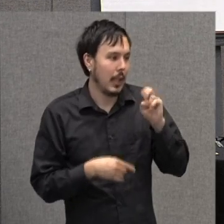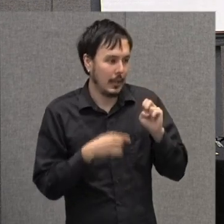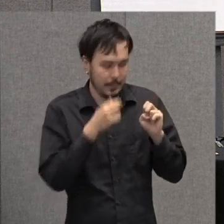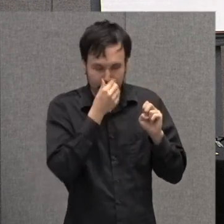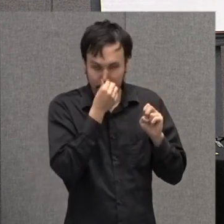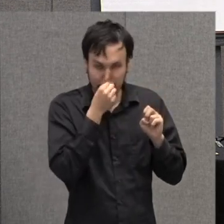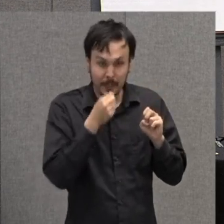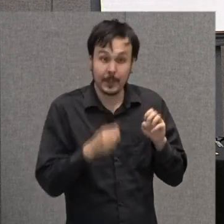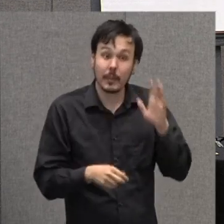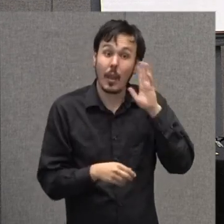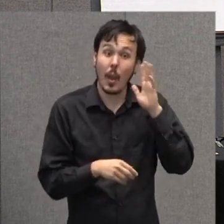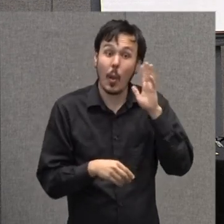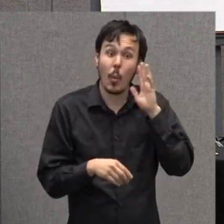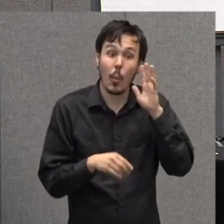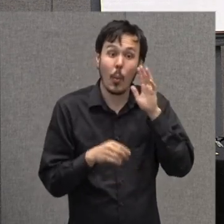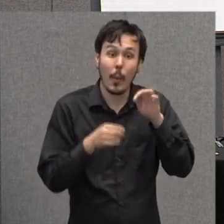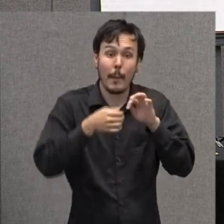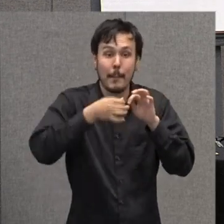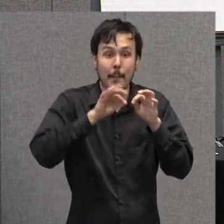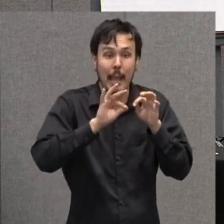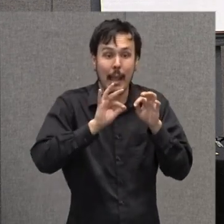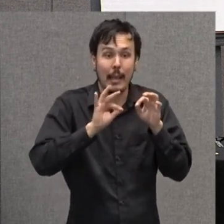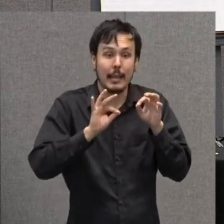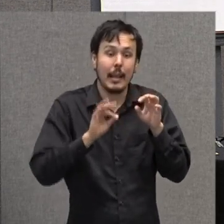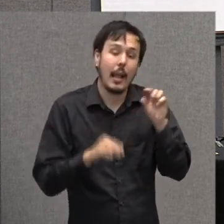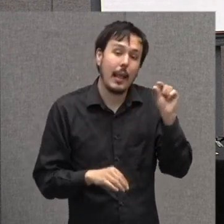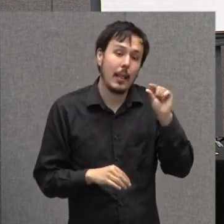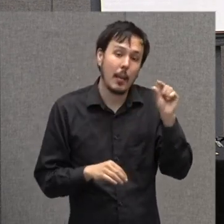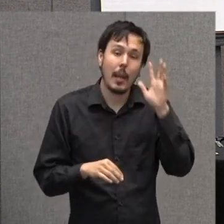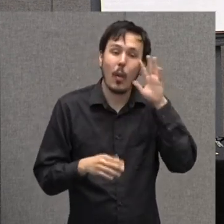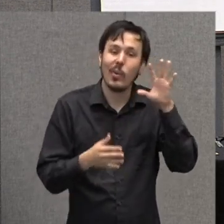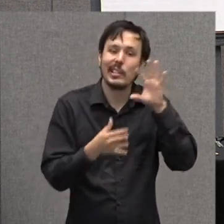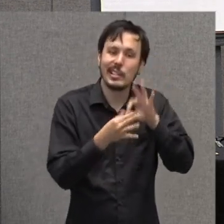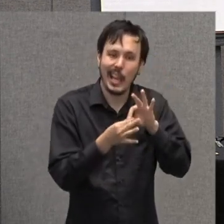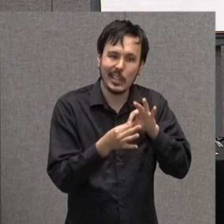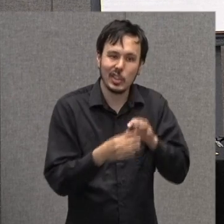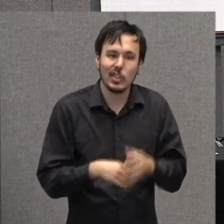I'm going to bend a little flap over. And I'm going to attach.